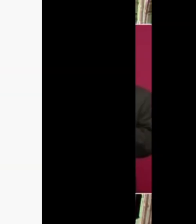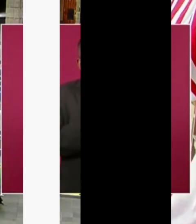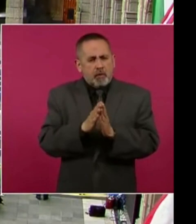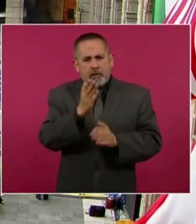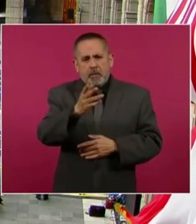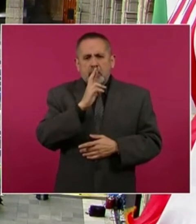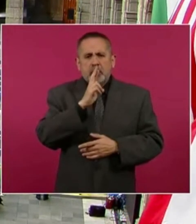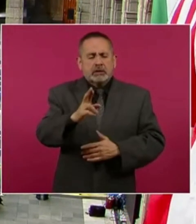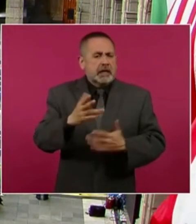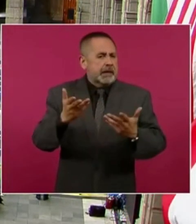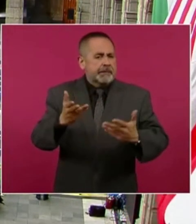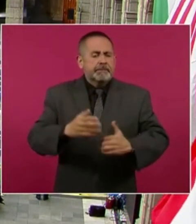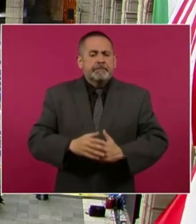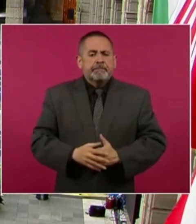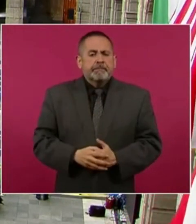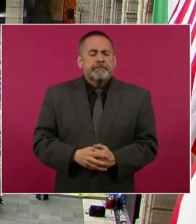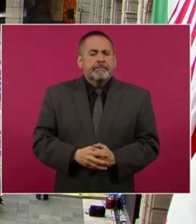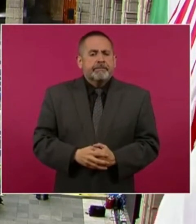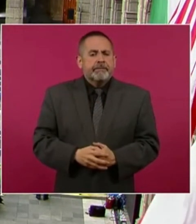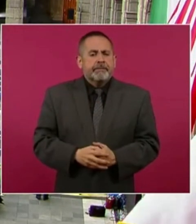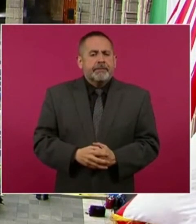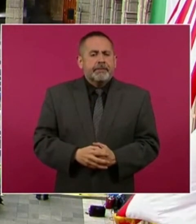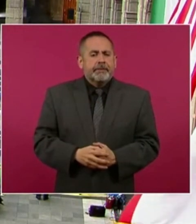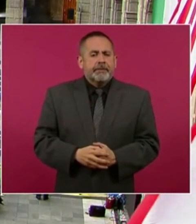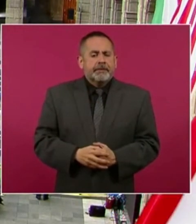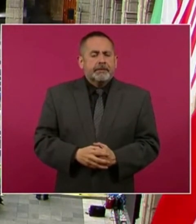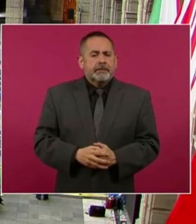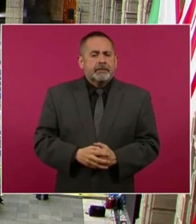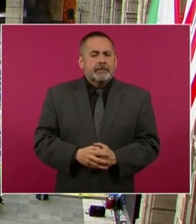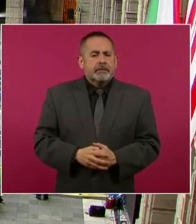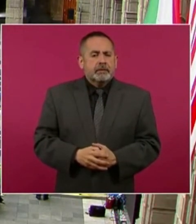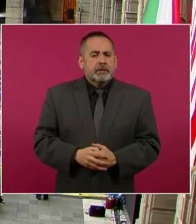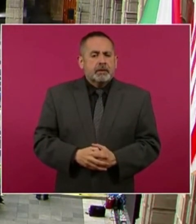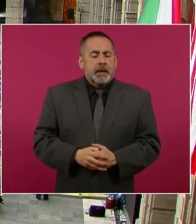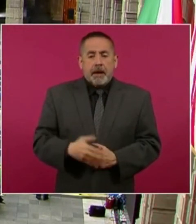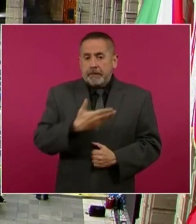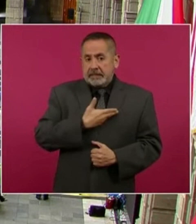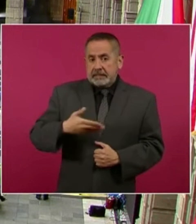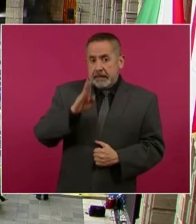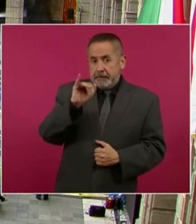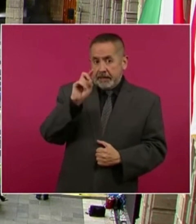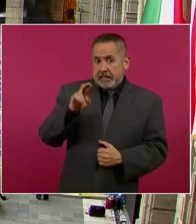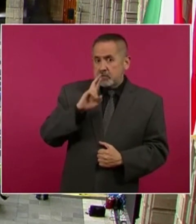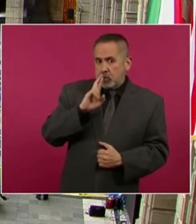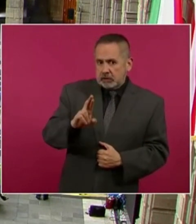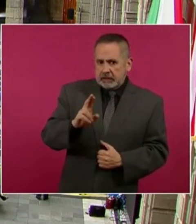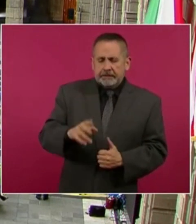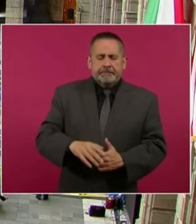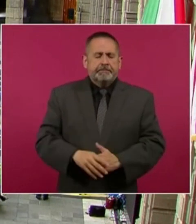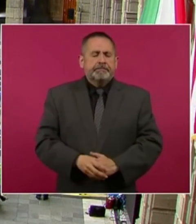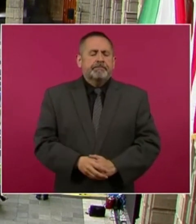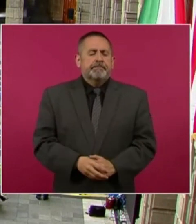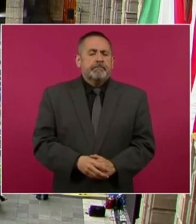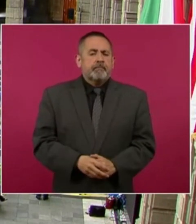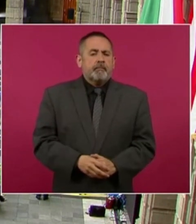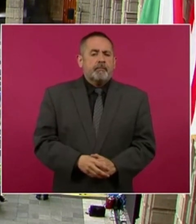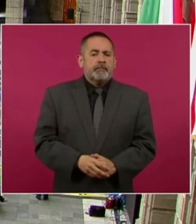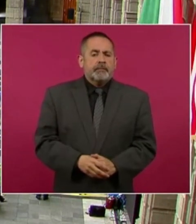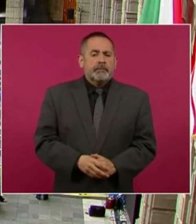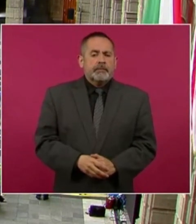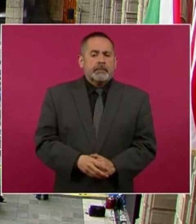Let me get rid of the easy one first. People know I take classified documents and classified information seriously.